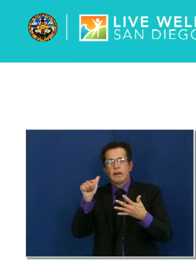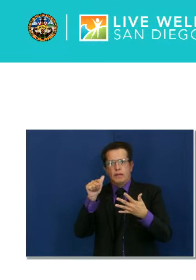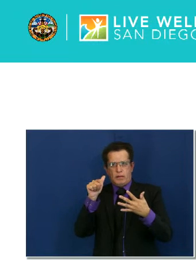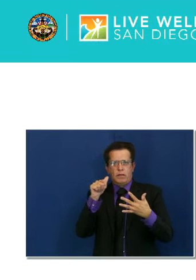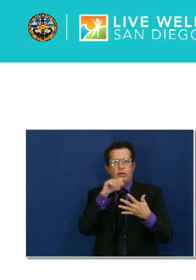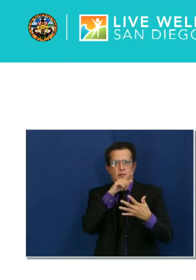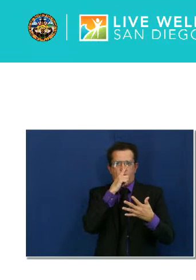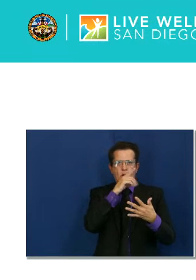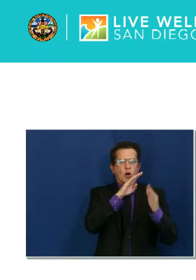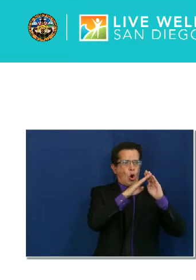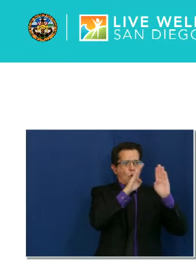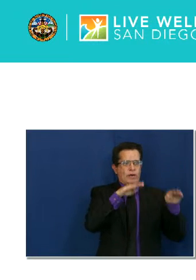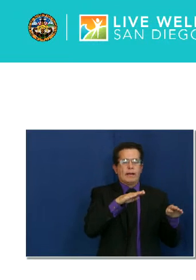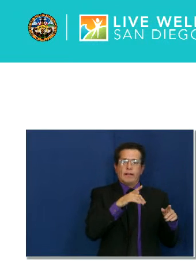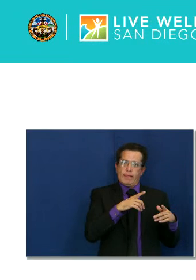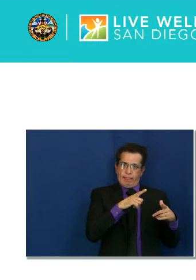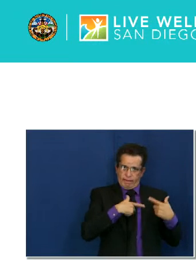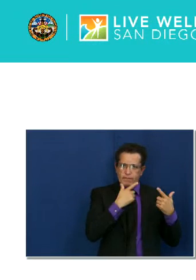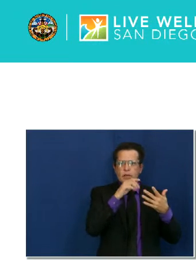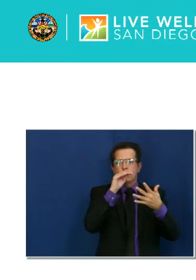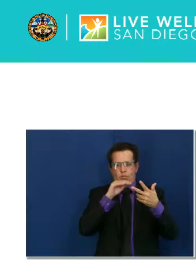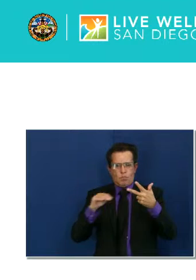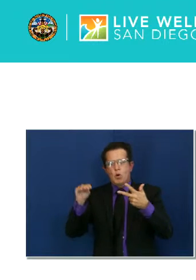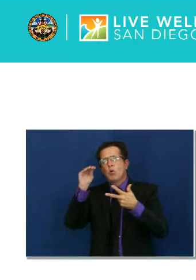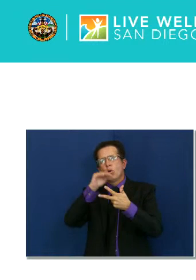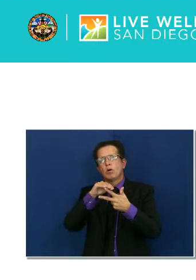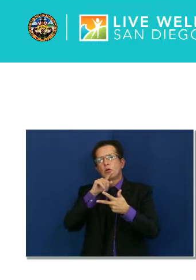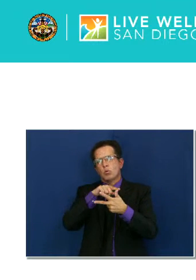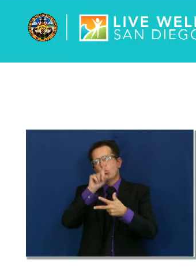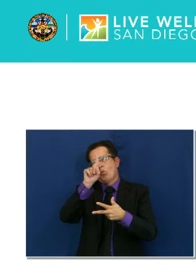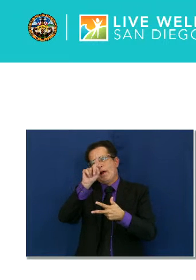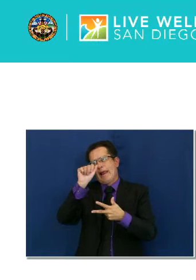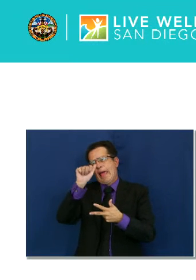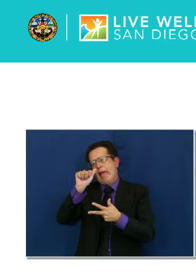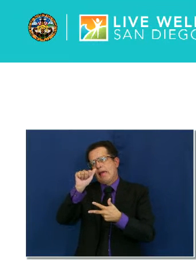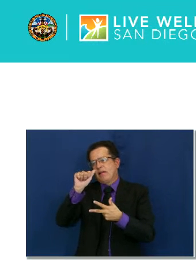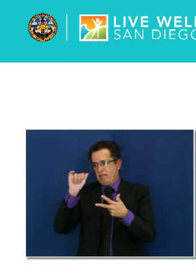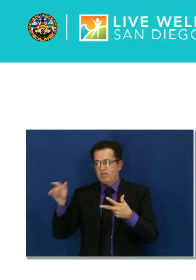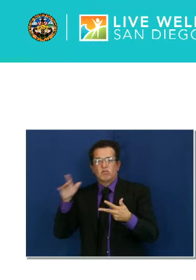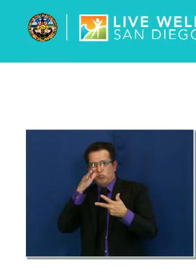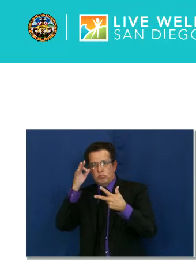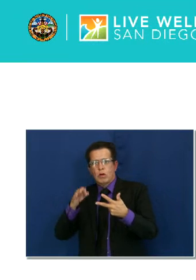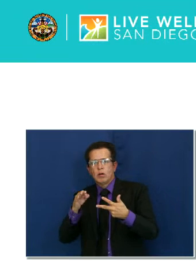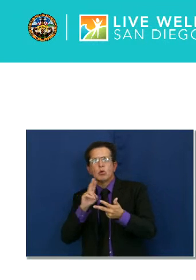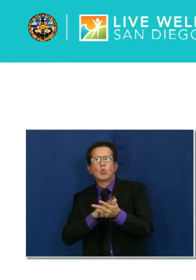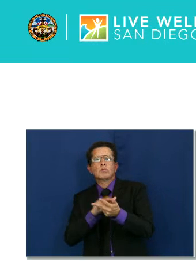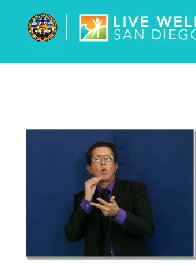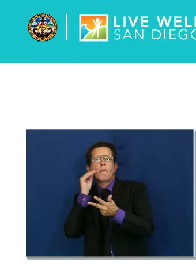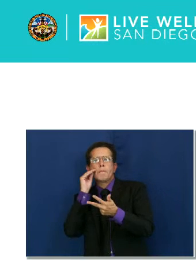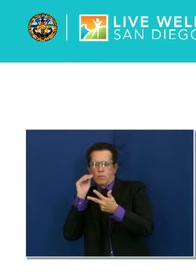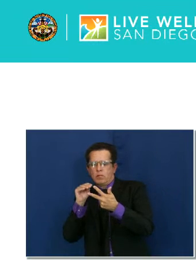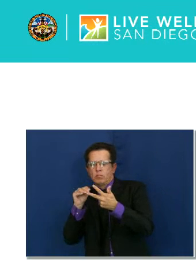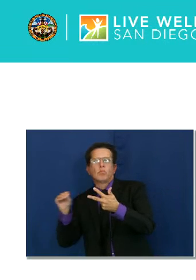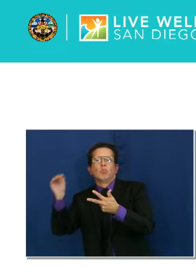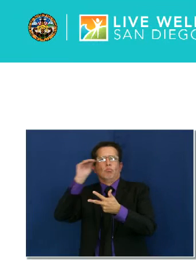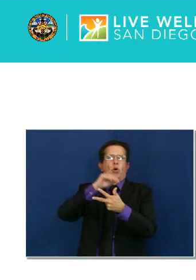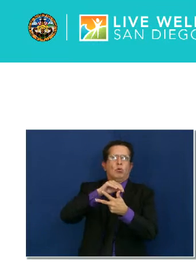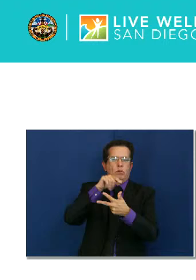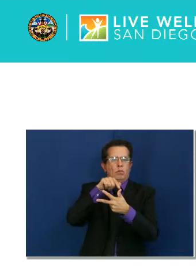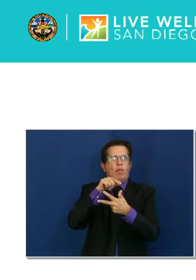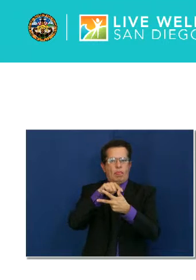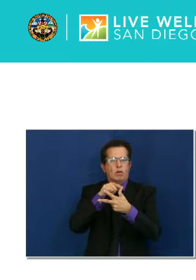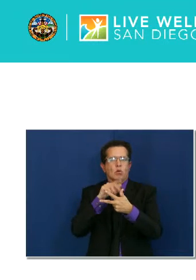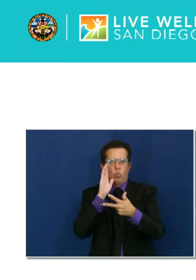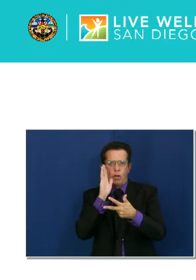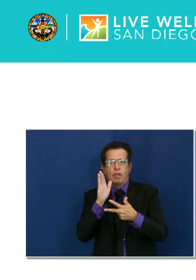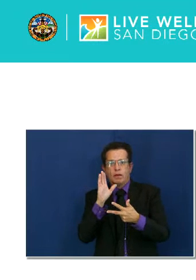the 1A. So we can strike out there. This was the old determination. And then people in